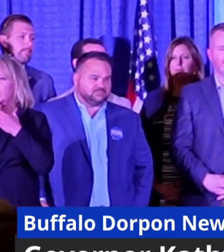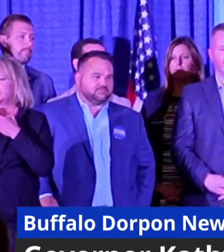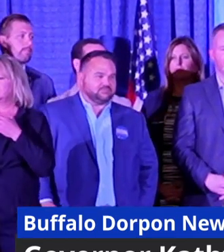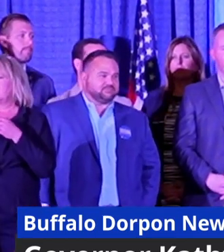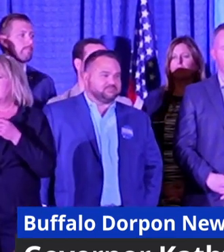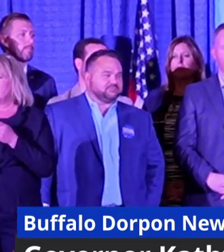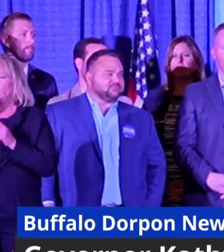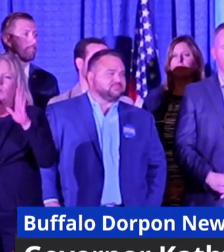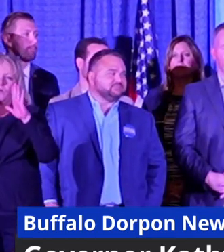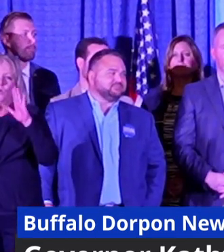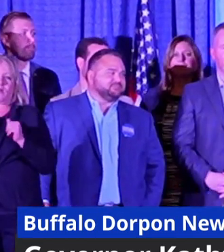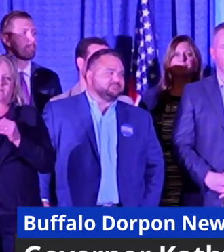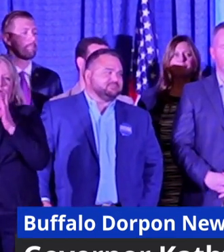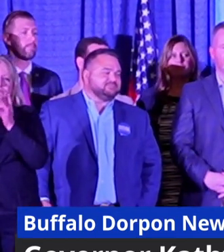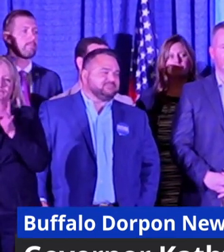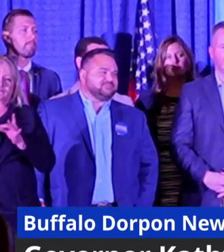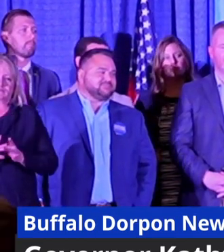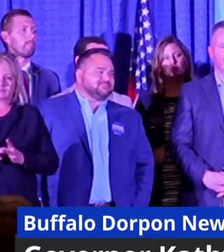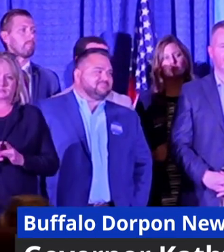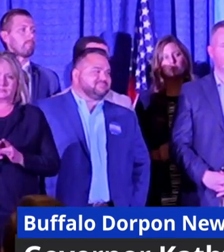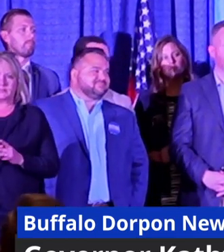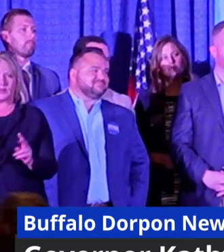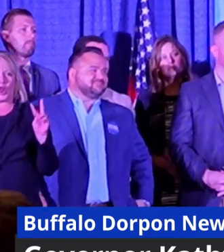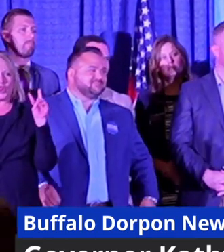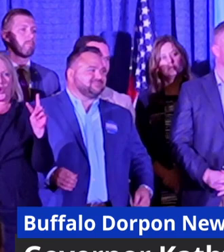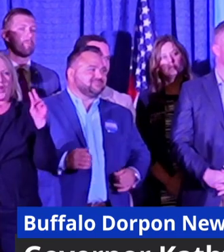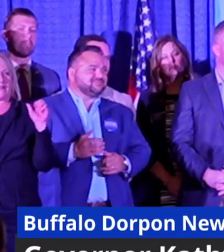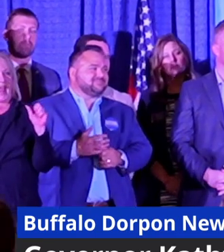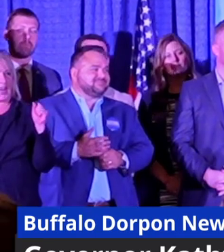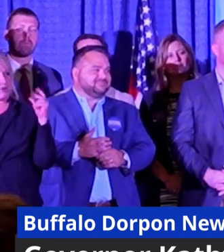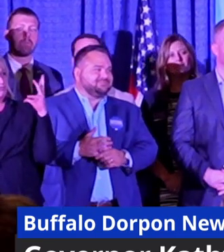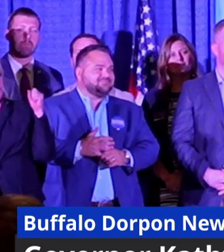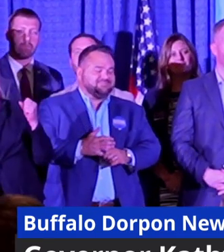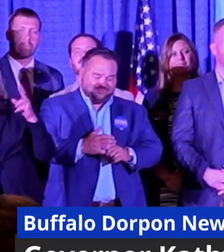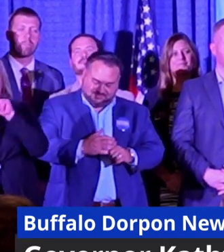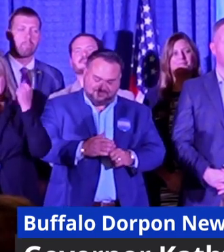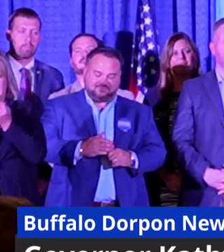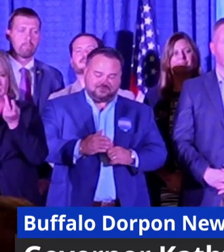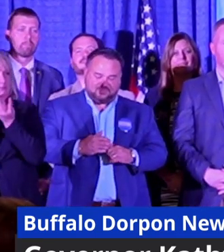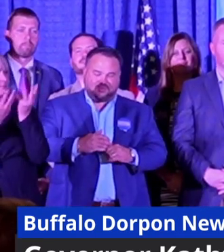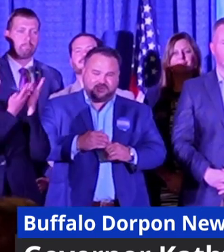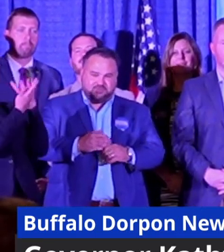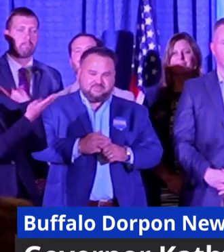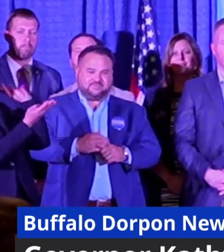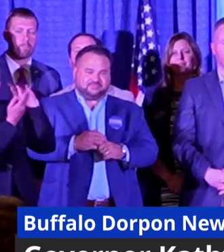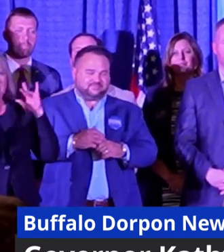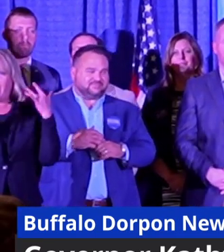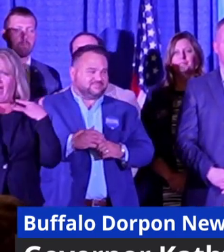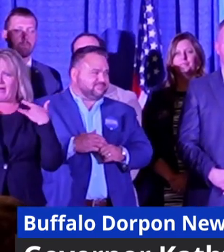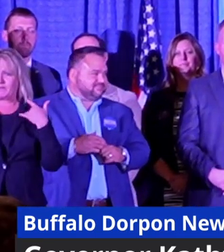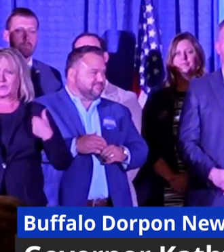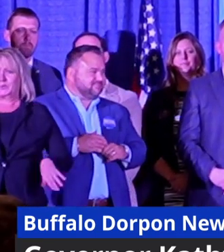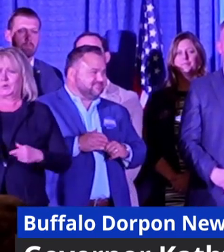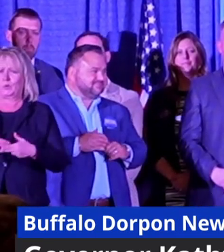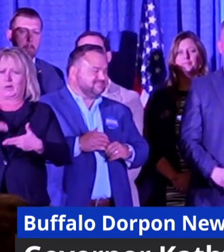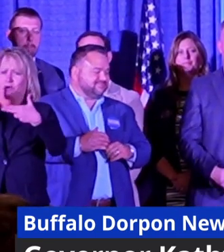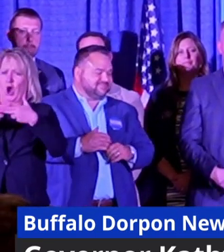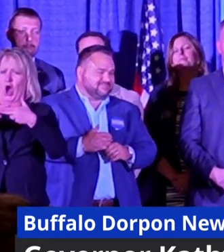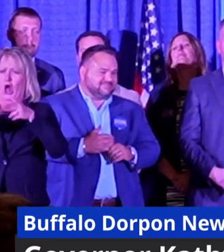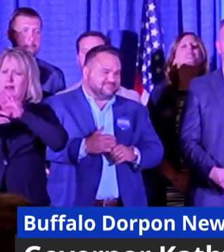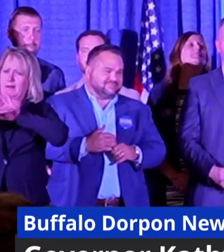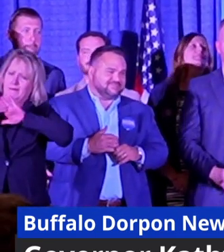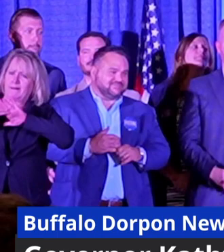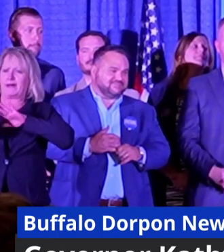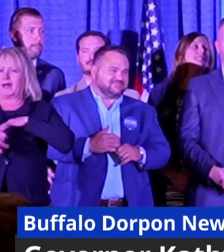Chairman, for those wonderful words. And look at this incredible team that we have up here that we call Buffalo,